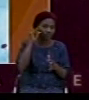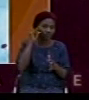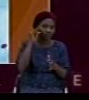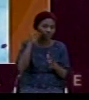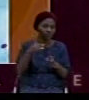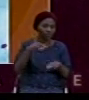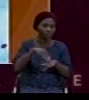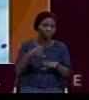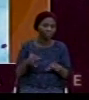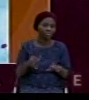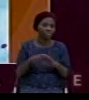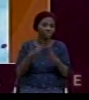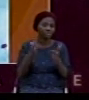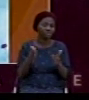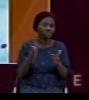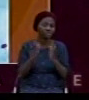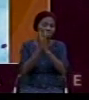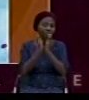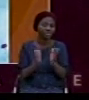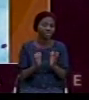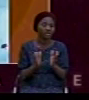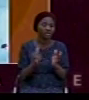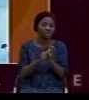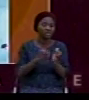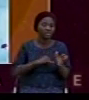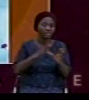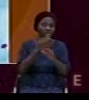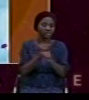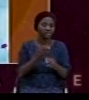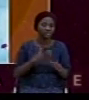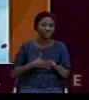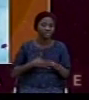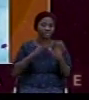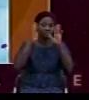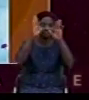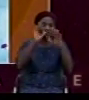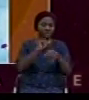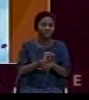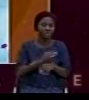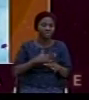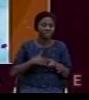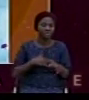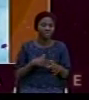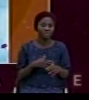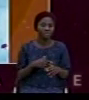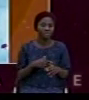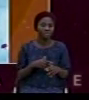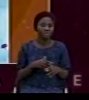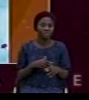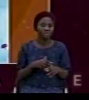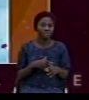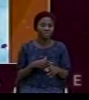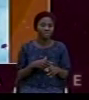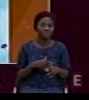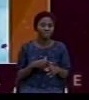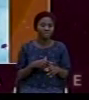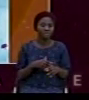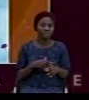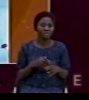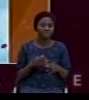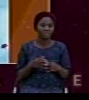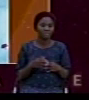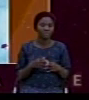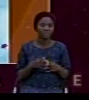prayer of this program that I received my miracle. Praise the Lord. My name is Sister Edna Otu. I'm from Calabar